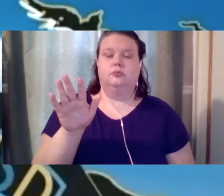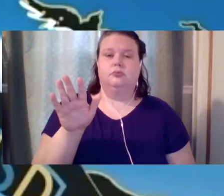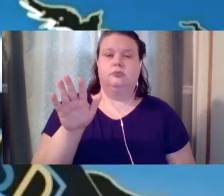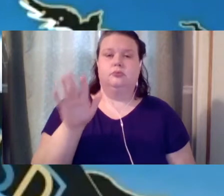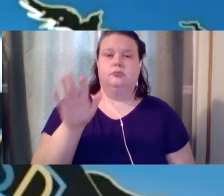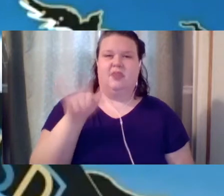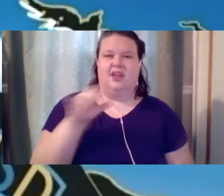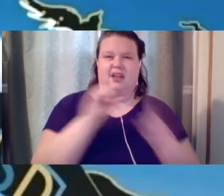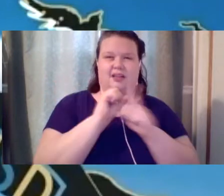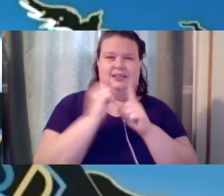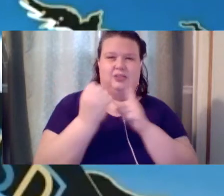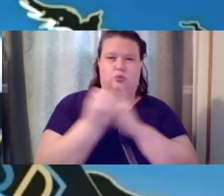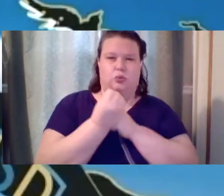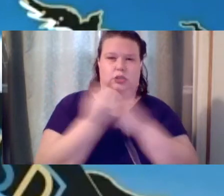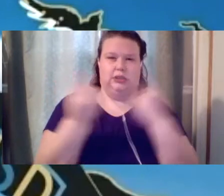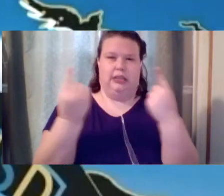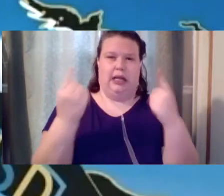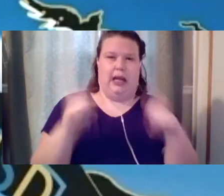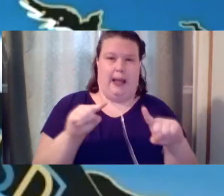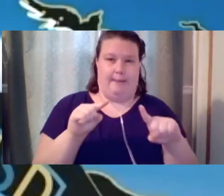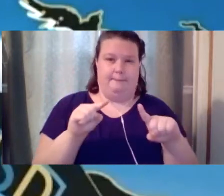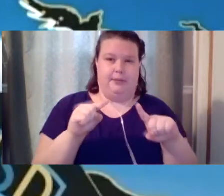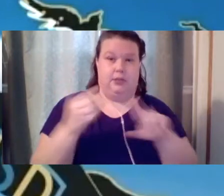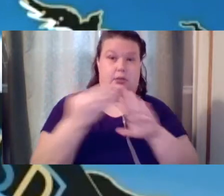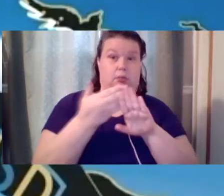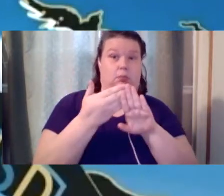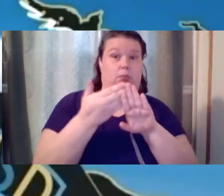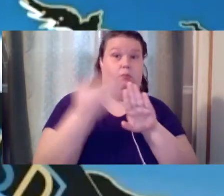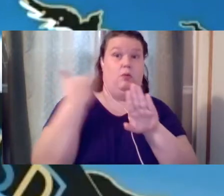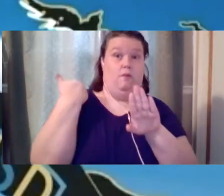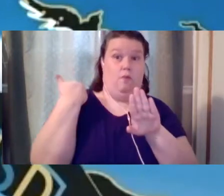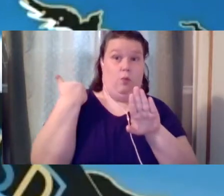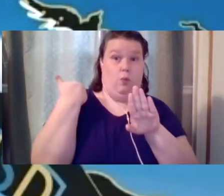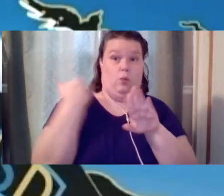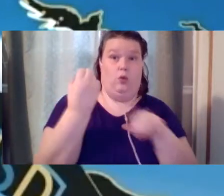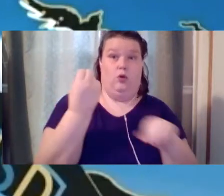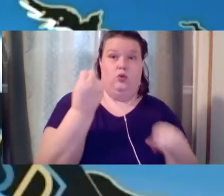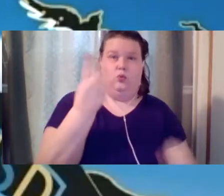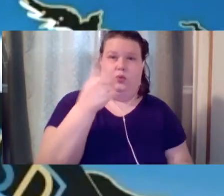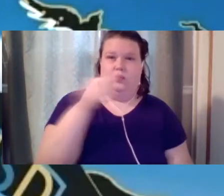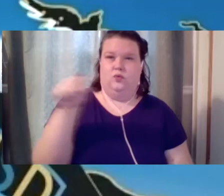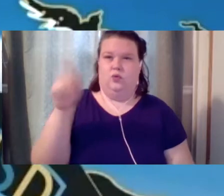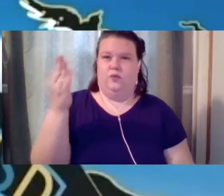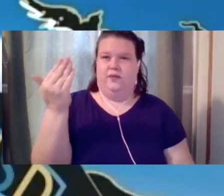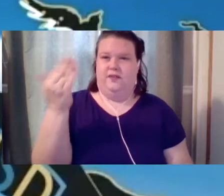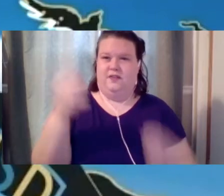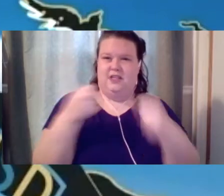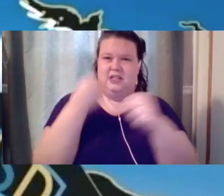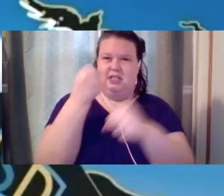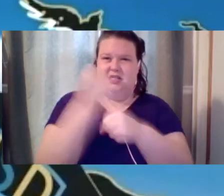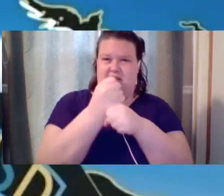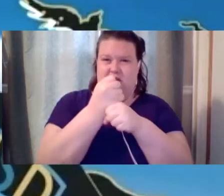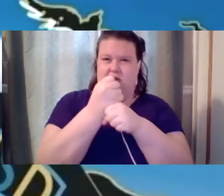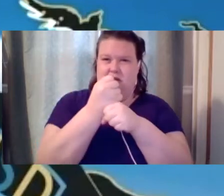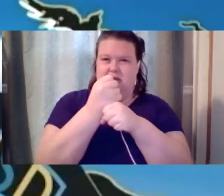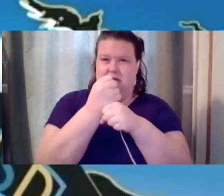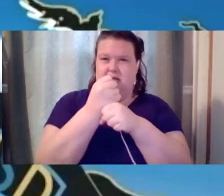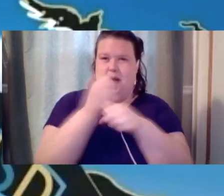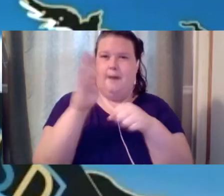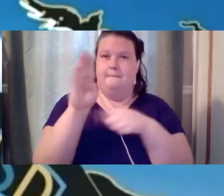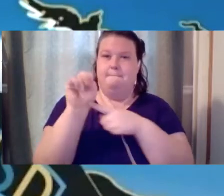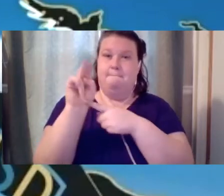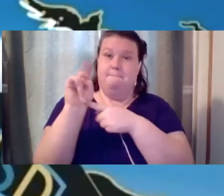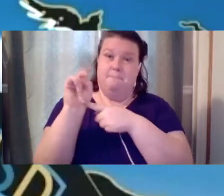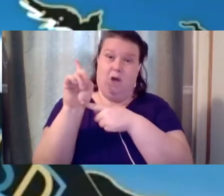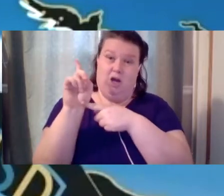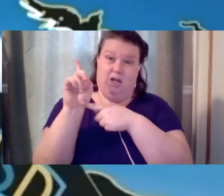12 to 15 year period beforehand in that last bond election. And it entails bonding capacity. You hit it right on